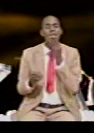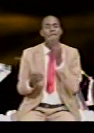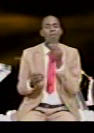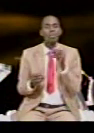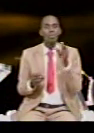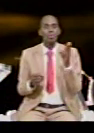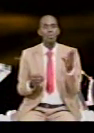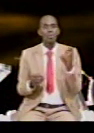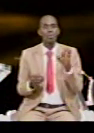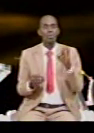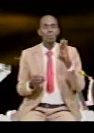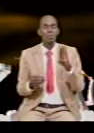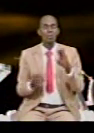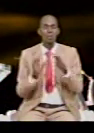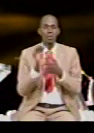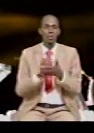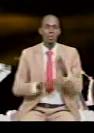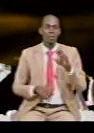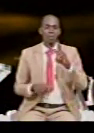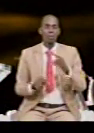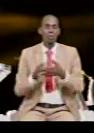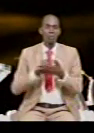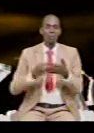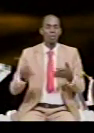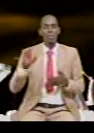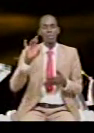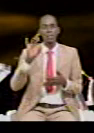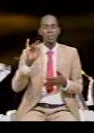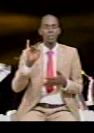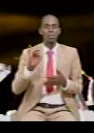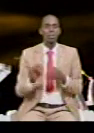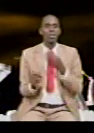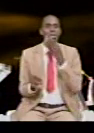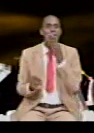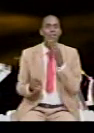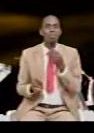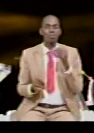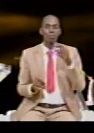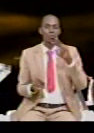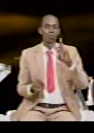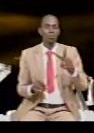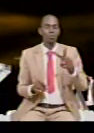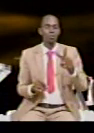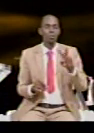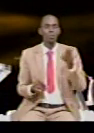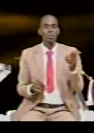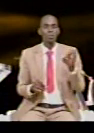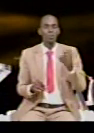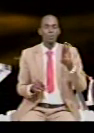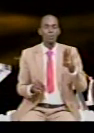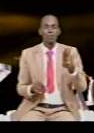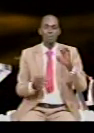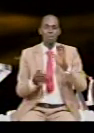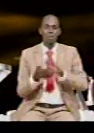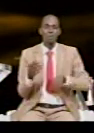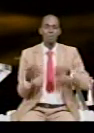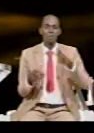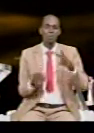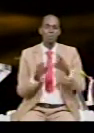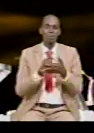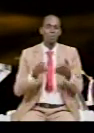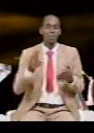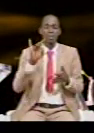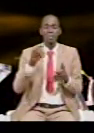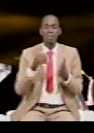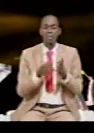verse 18, Hebrews chapter 2, we read there in verse 18, the Bible tells us, it